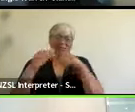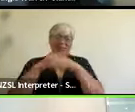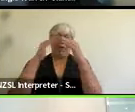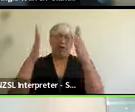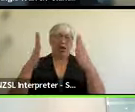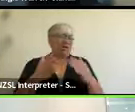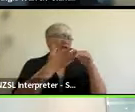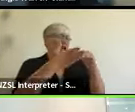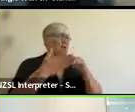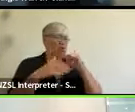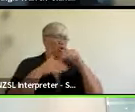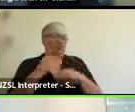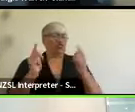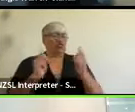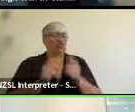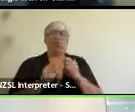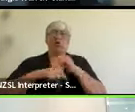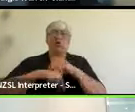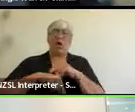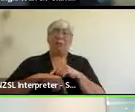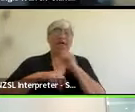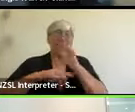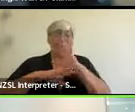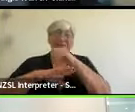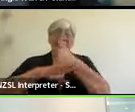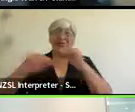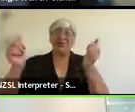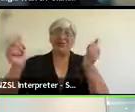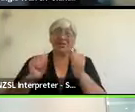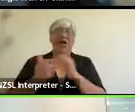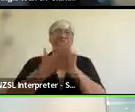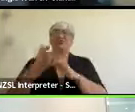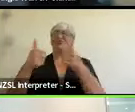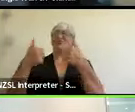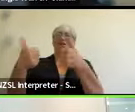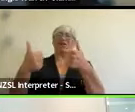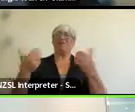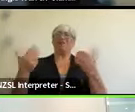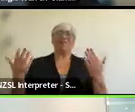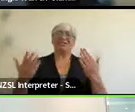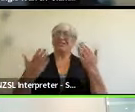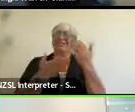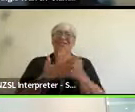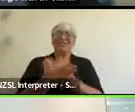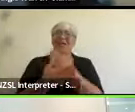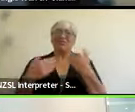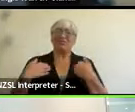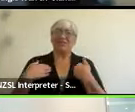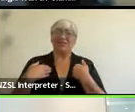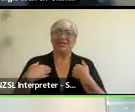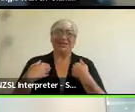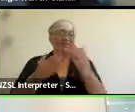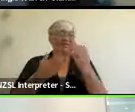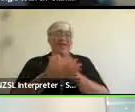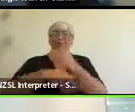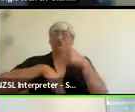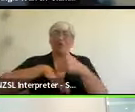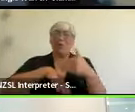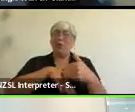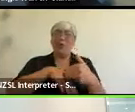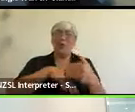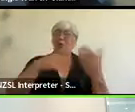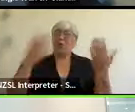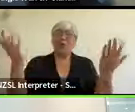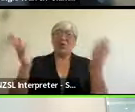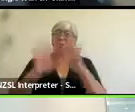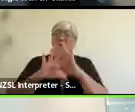them. If they're already in place, then great. That saves a lot of trouble. And it is also a